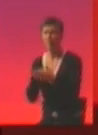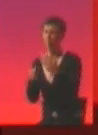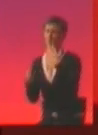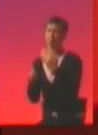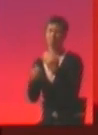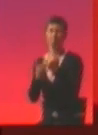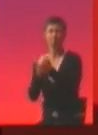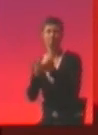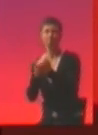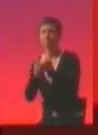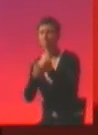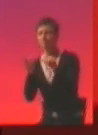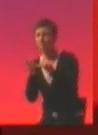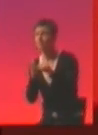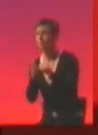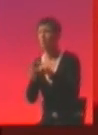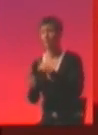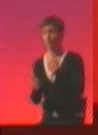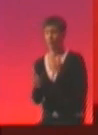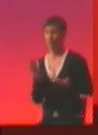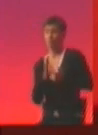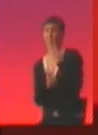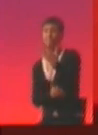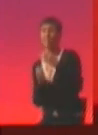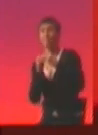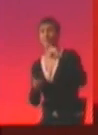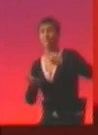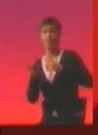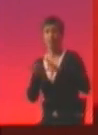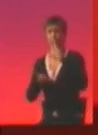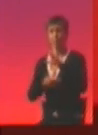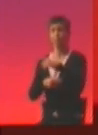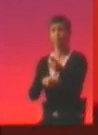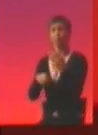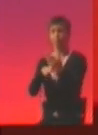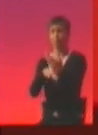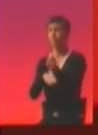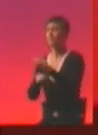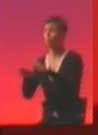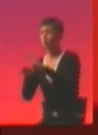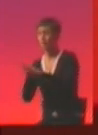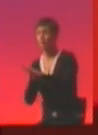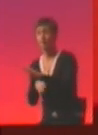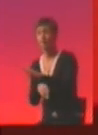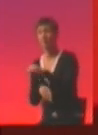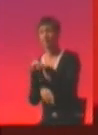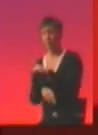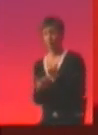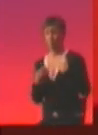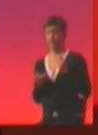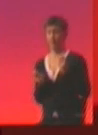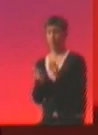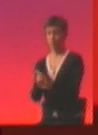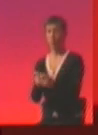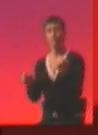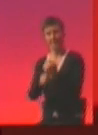unemployment scars. And that's why we're putting an extra £5 billion into jobs and training. And Conference, that support and our welfare reforms are